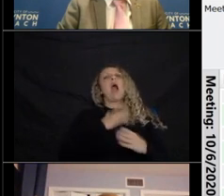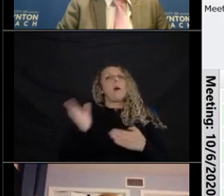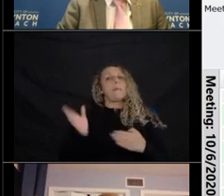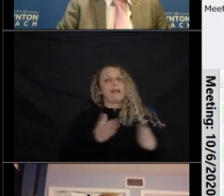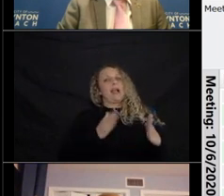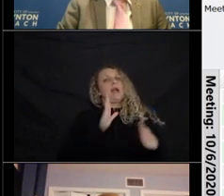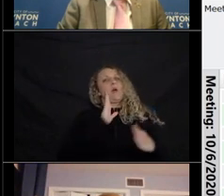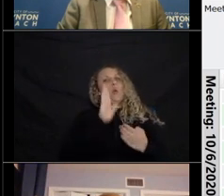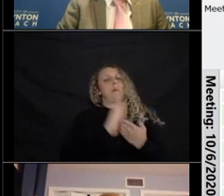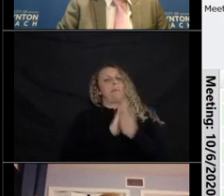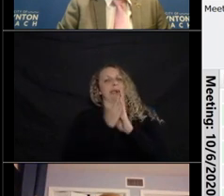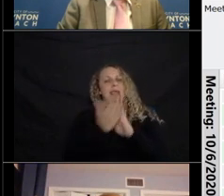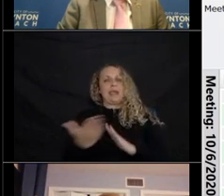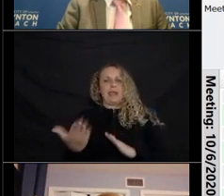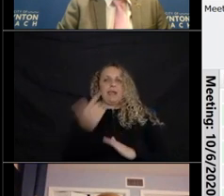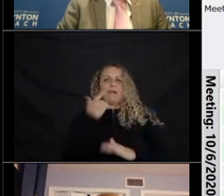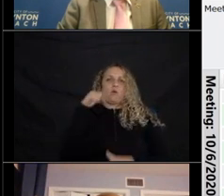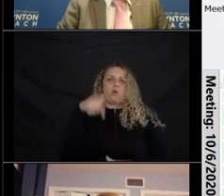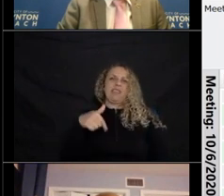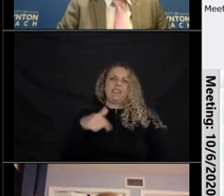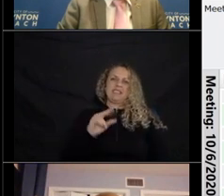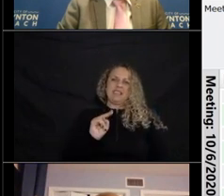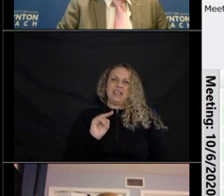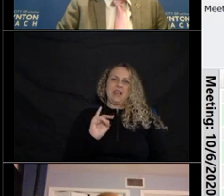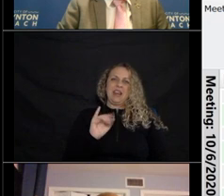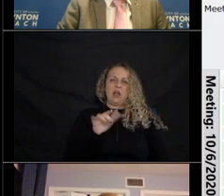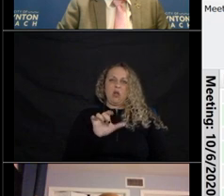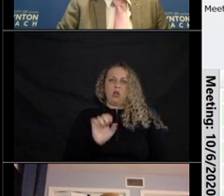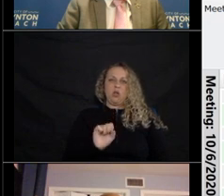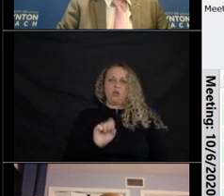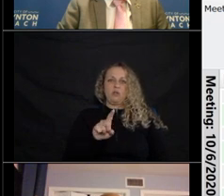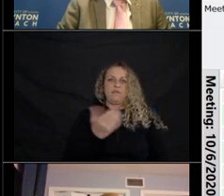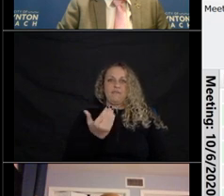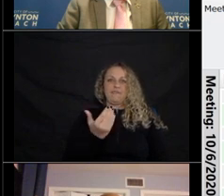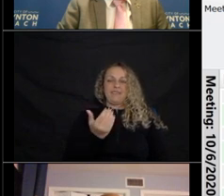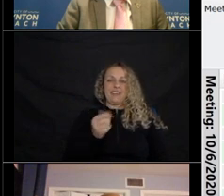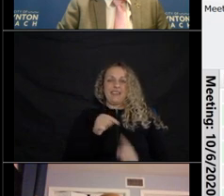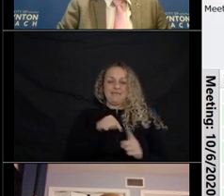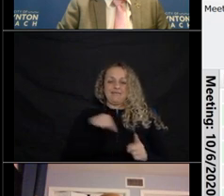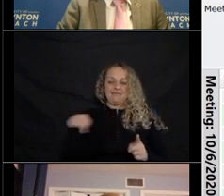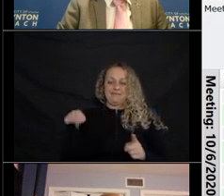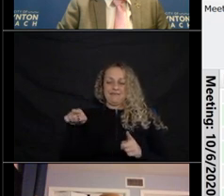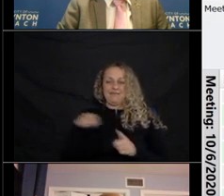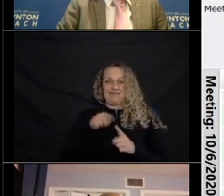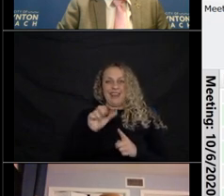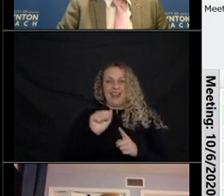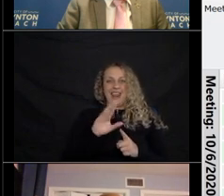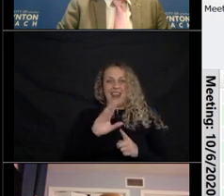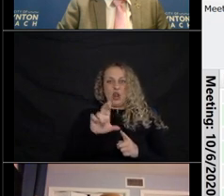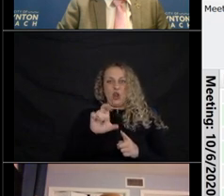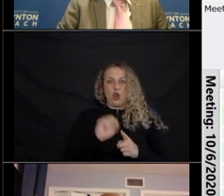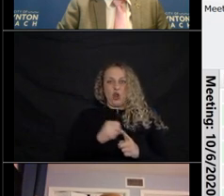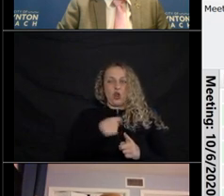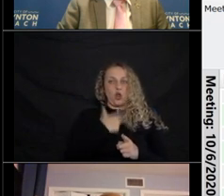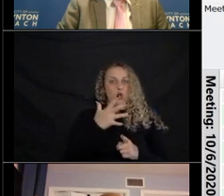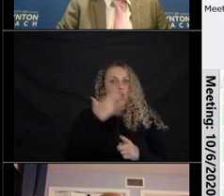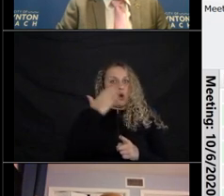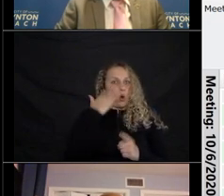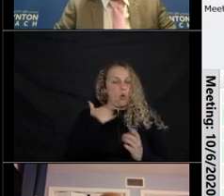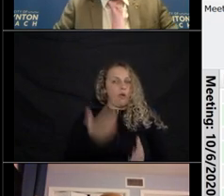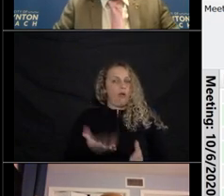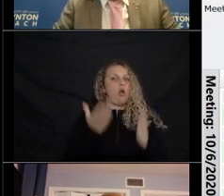would be for this Nichols 15 acres. And as you know, we've made an offer